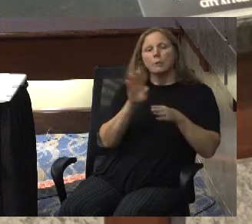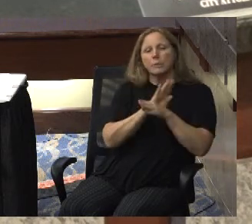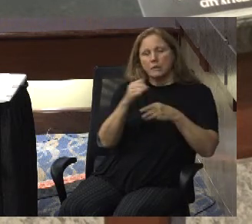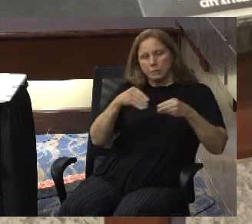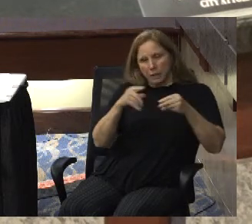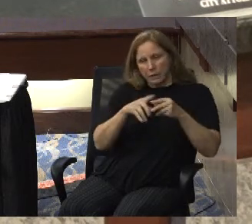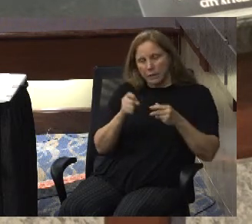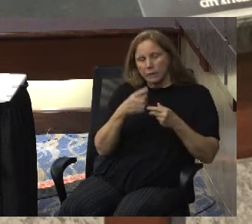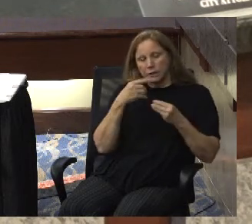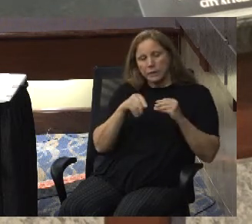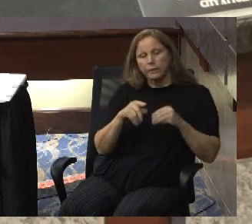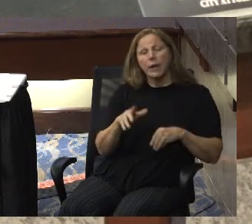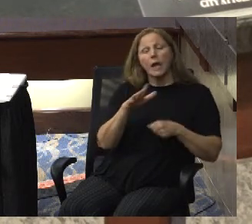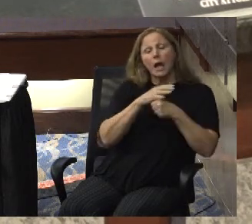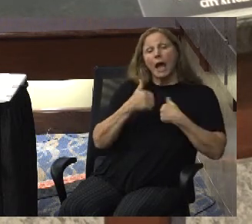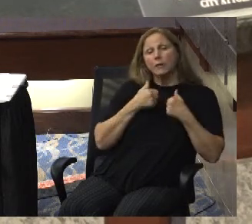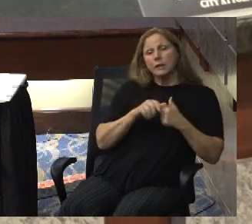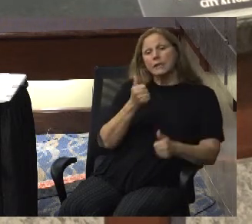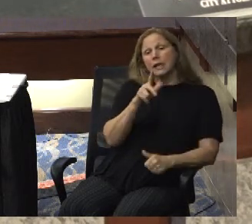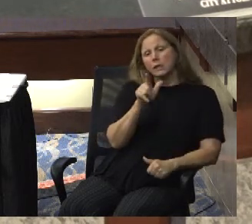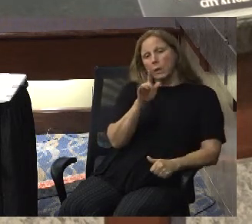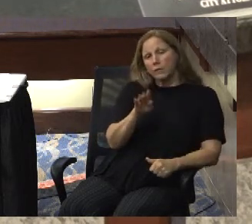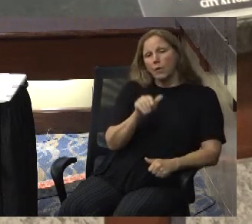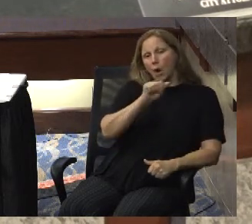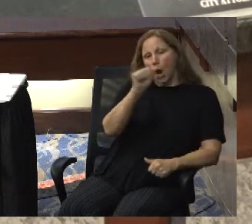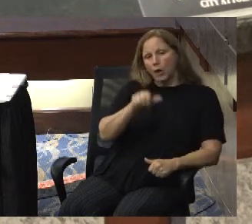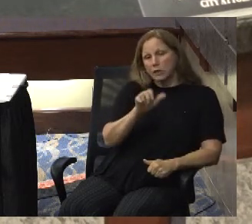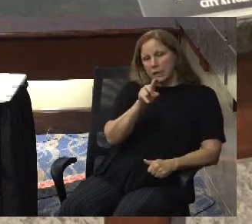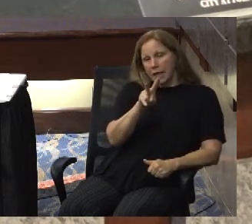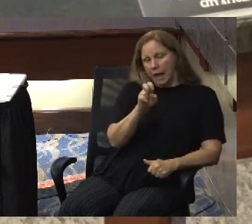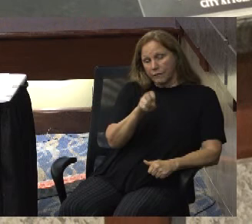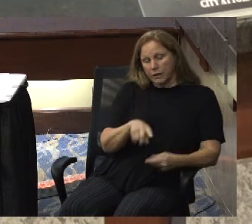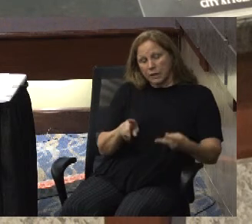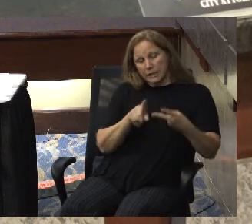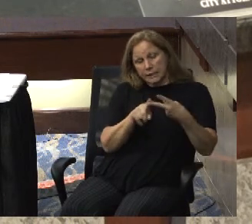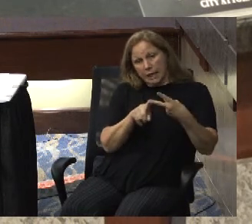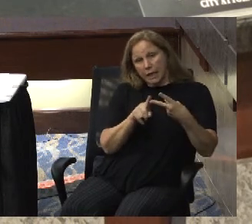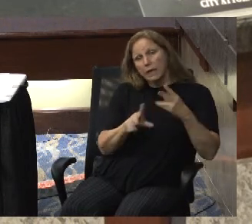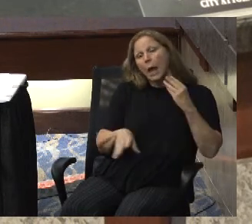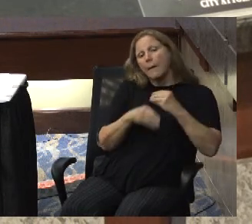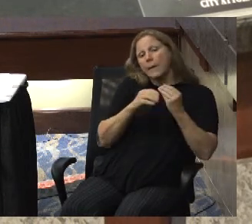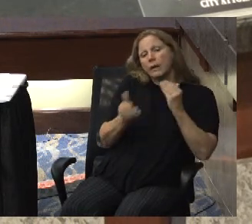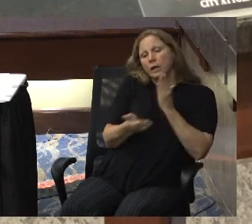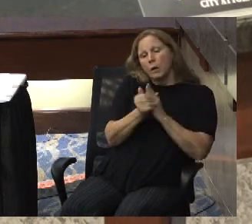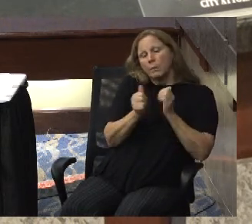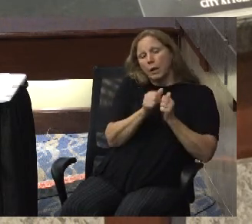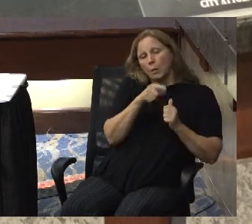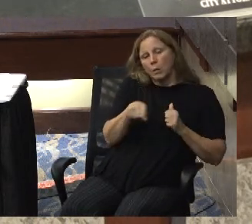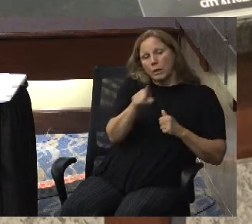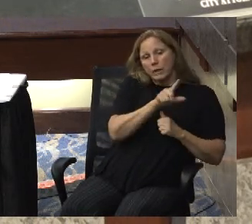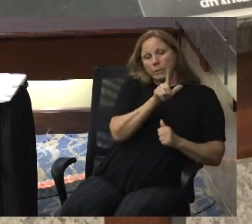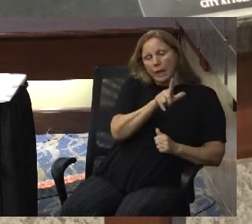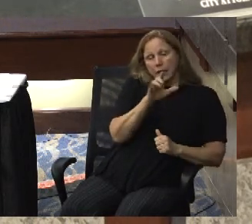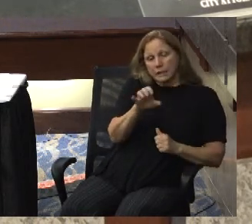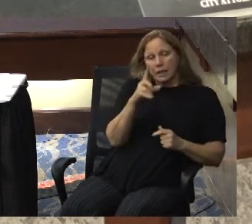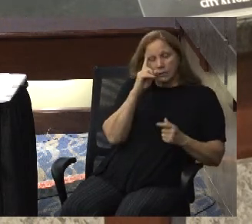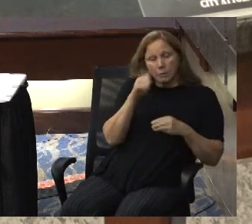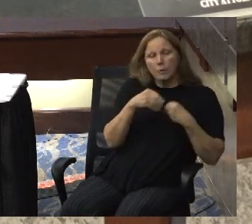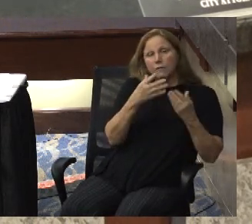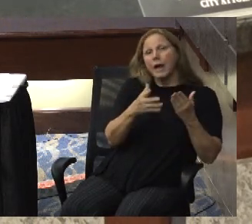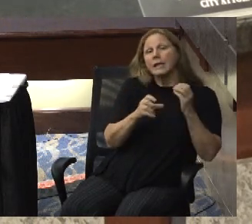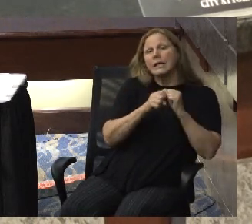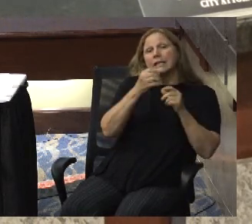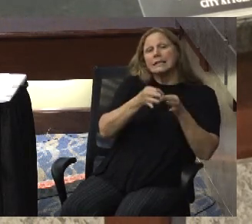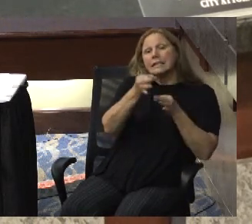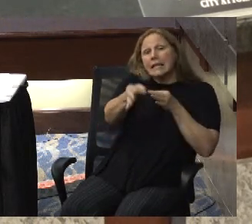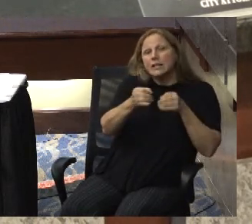restaurant space located at 1024 Austin Avenue. 2, amend the agreement with Czech Brewing Company LLC to provide an extension of the